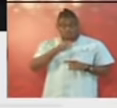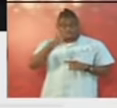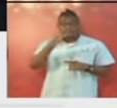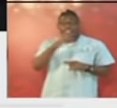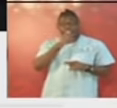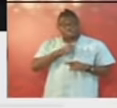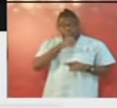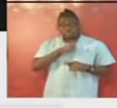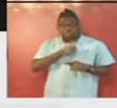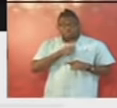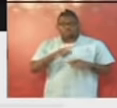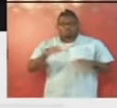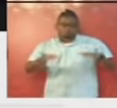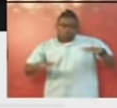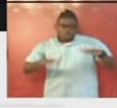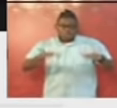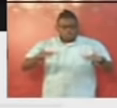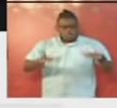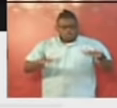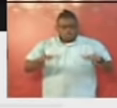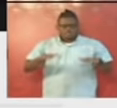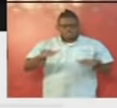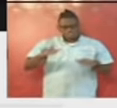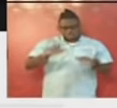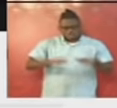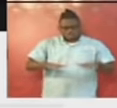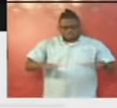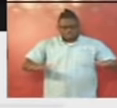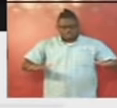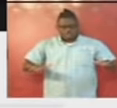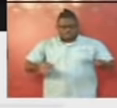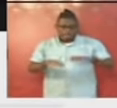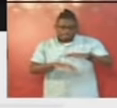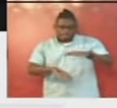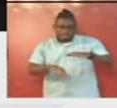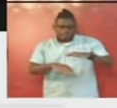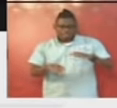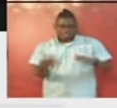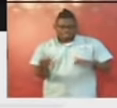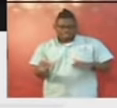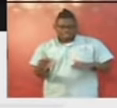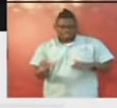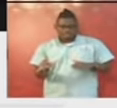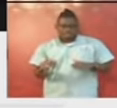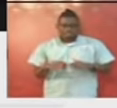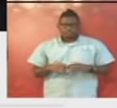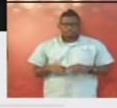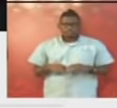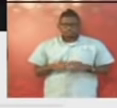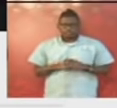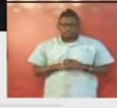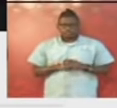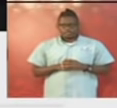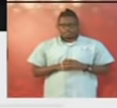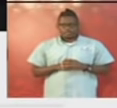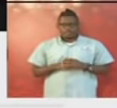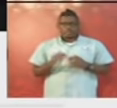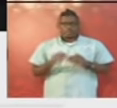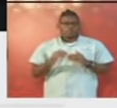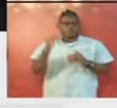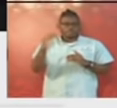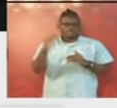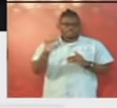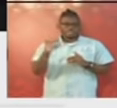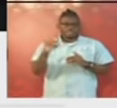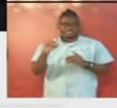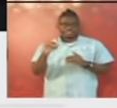levels occurring actually below the level of 25 in general. This graph shows 0 to 19. And again,